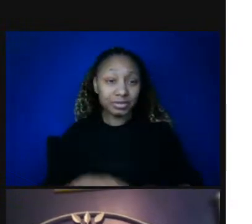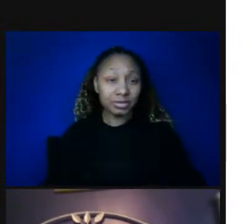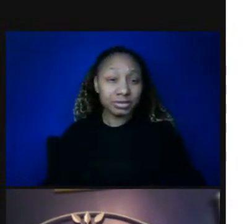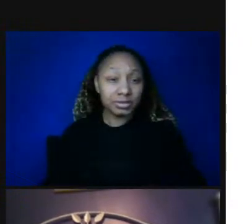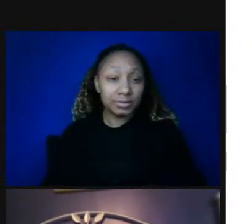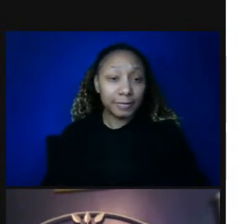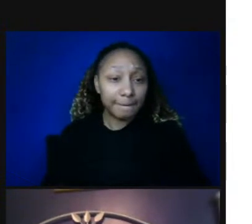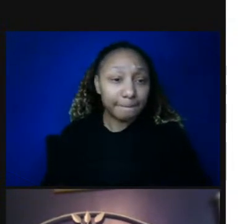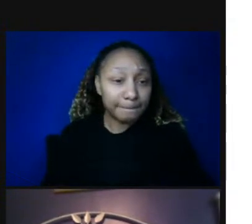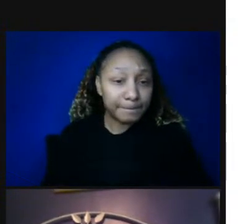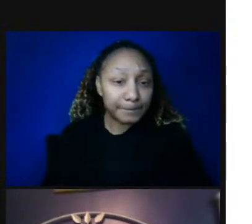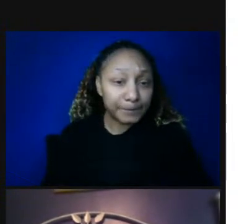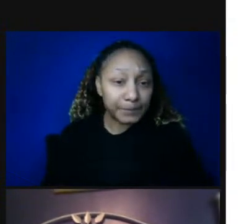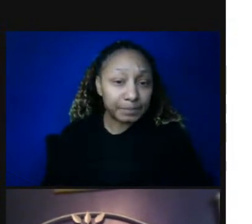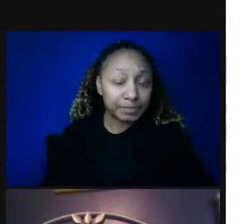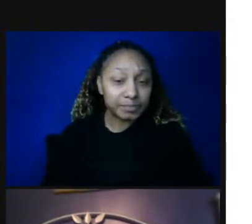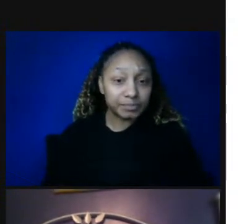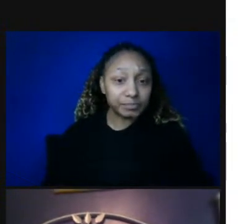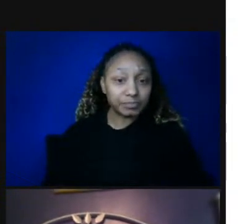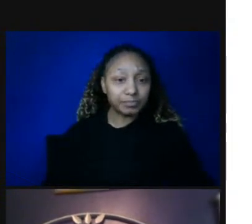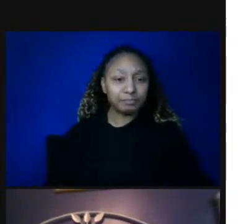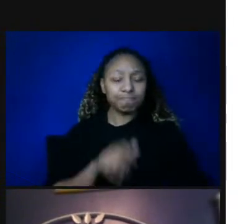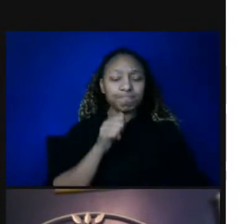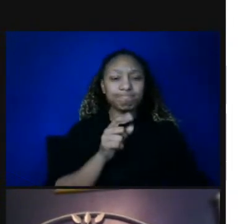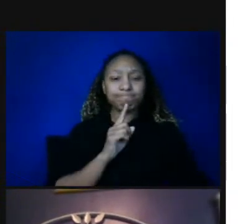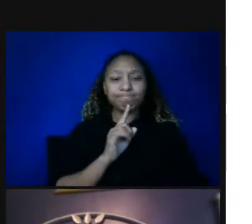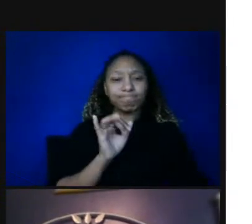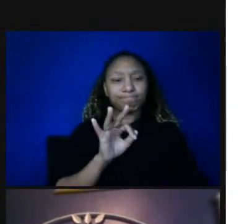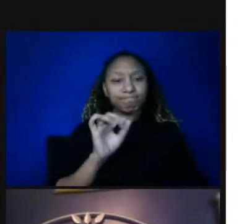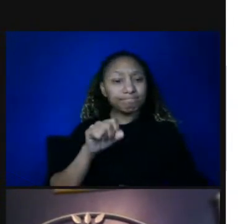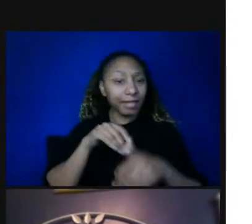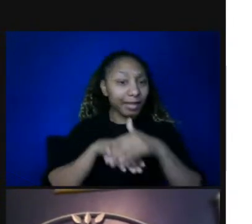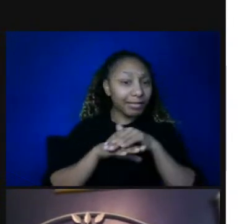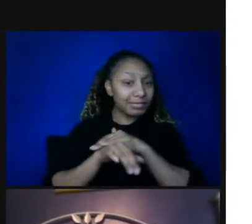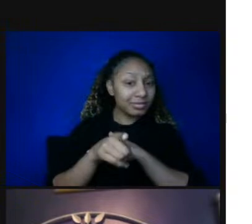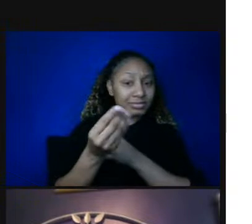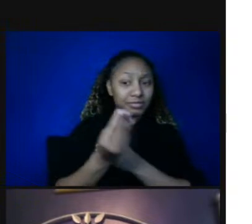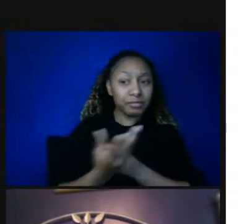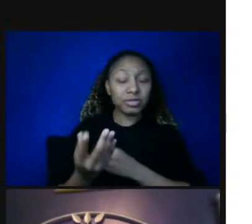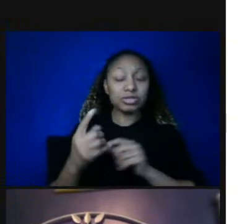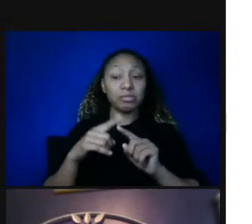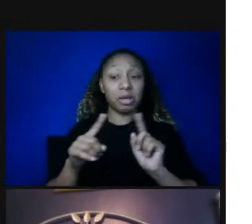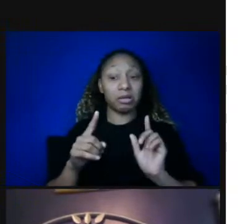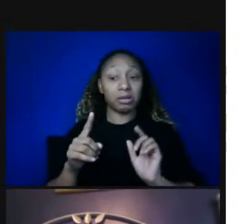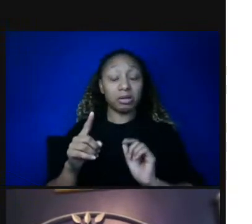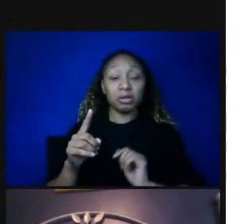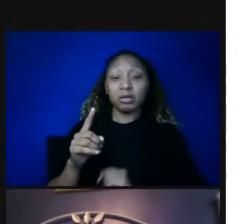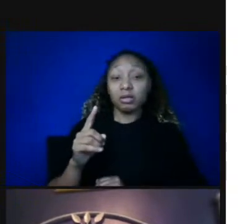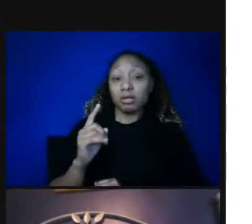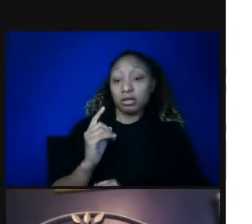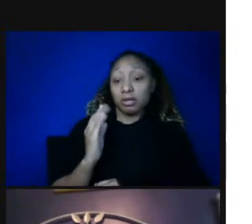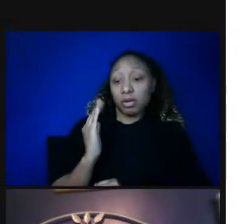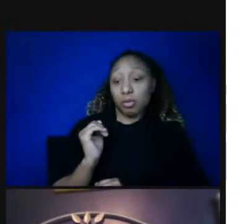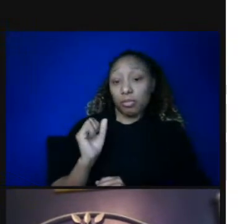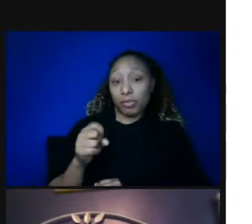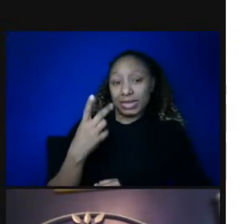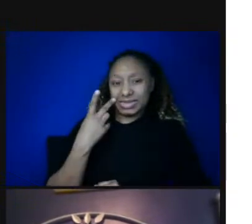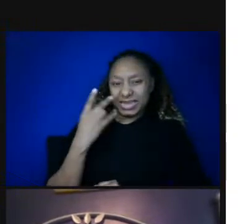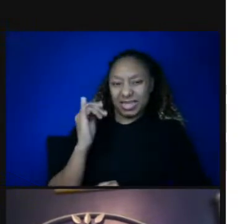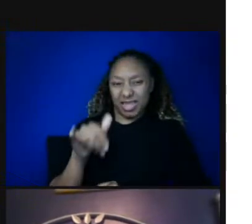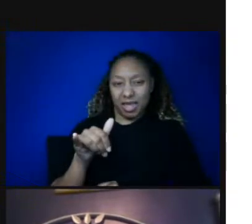So let's see if we can get onto this. I don't think we can. If we can get onto the